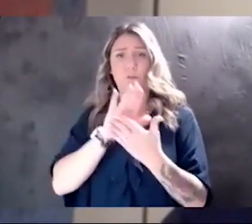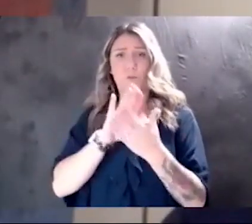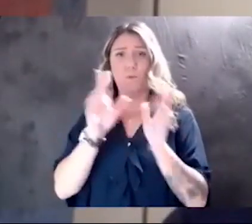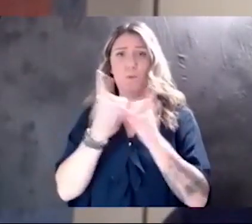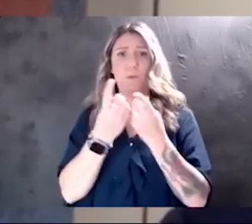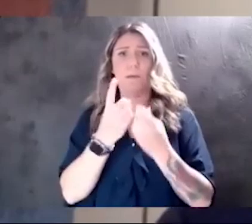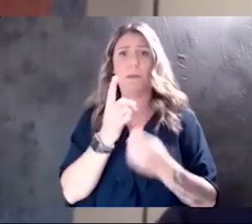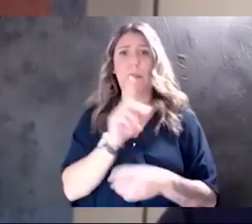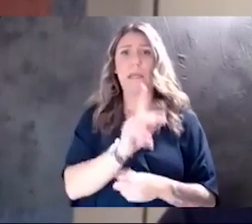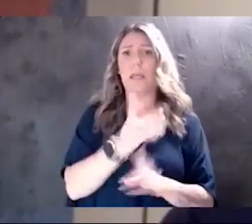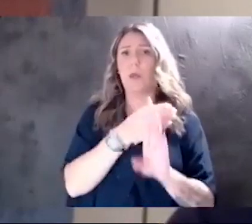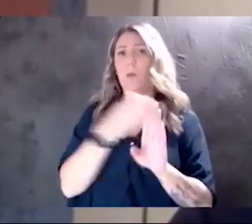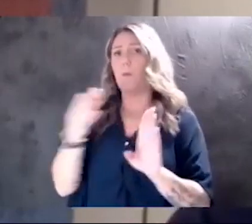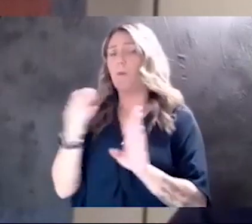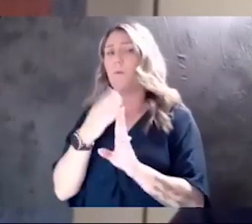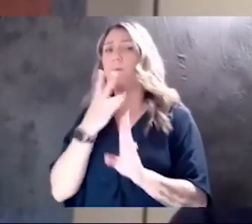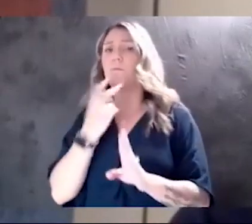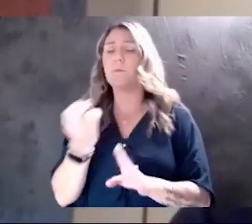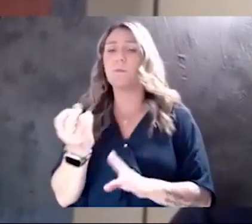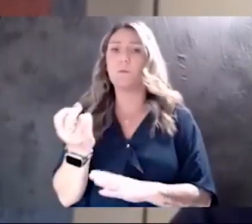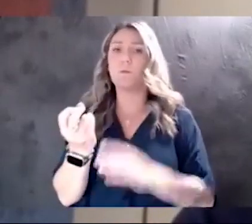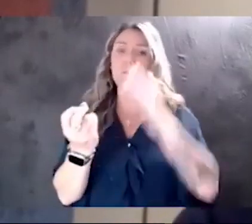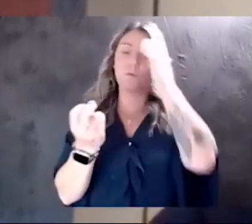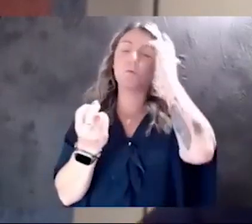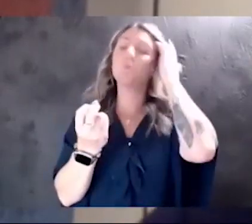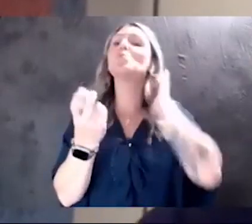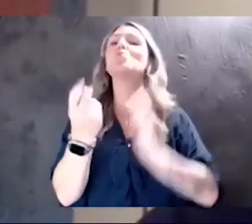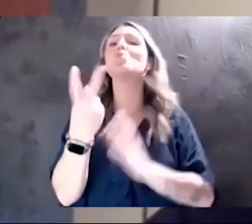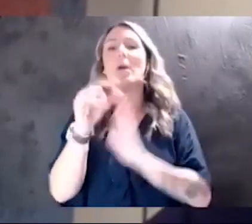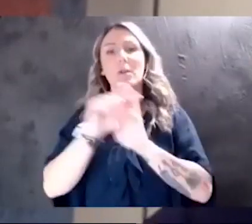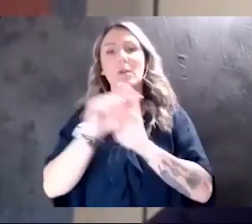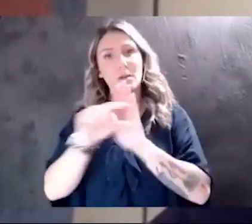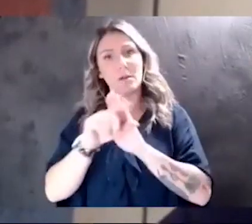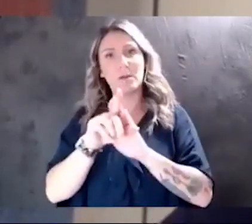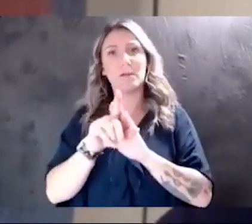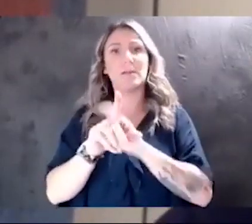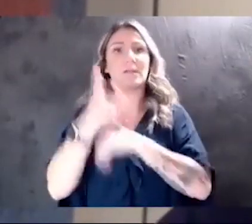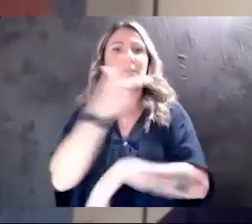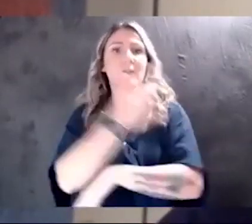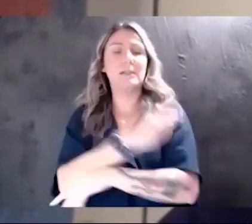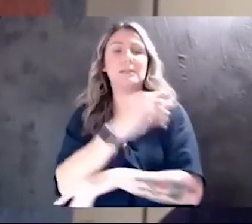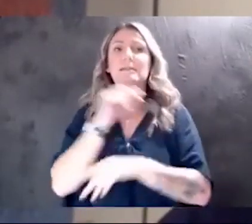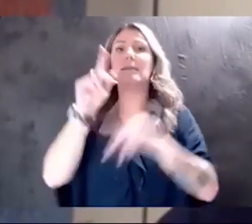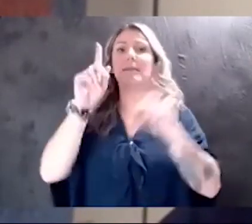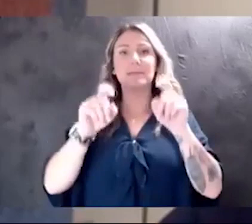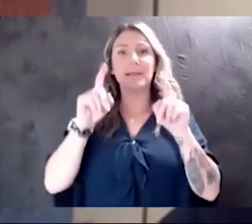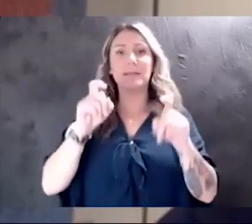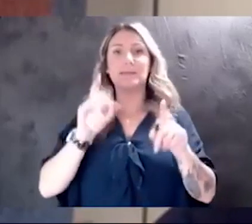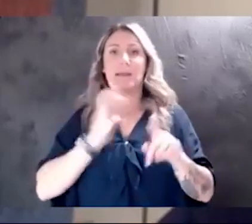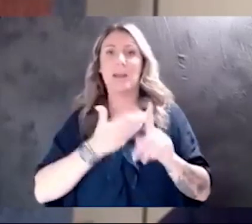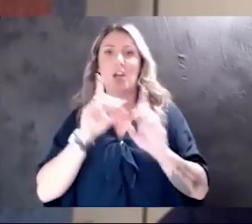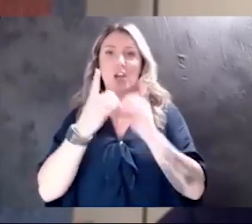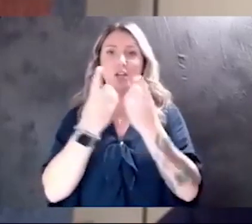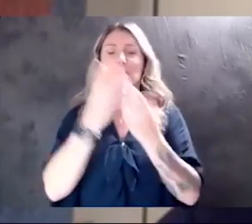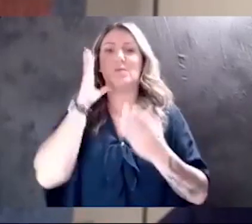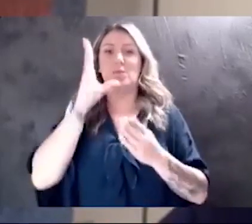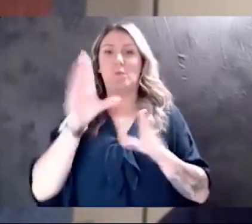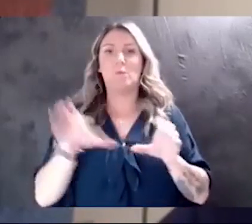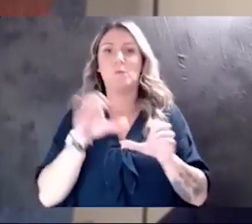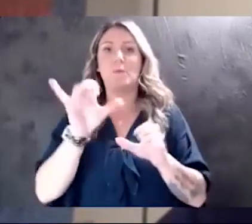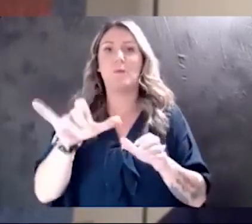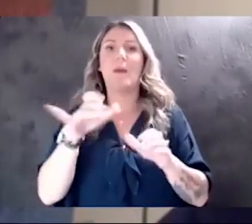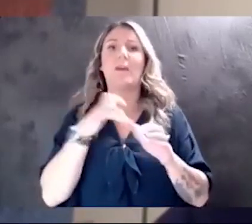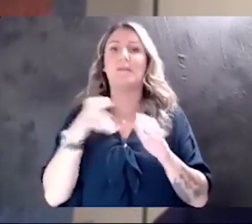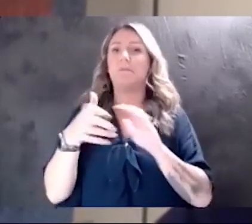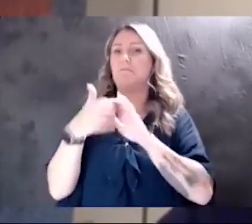through 12 vaccinations and testing. So our district will be pursuing that, and we have a great partner in Mod Laboratories, and they